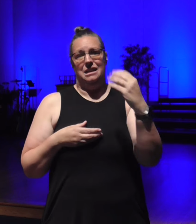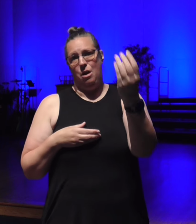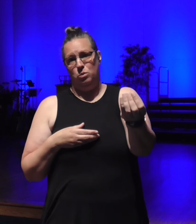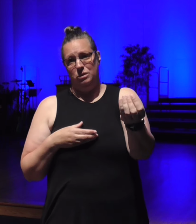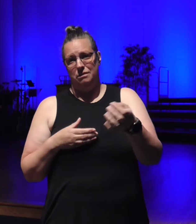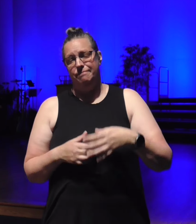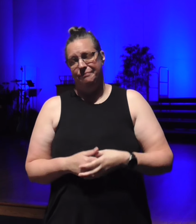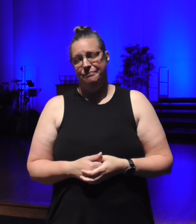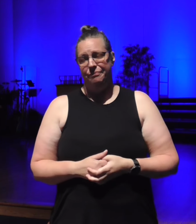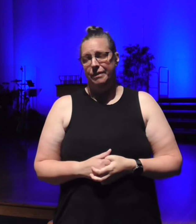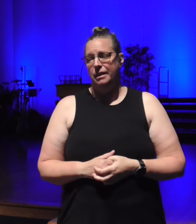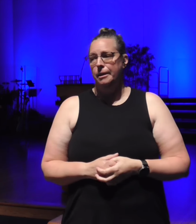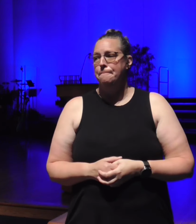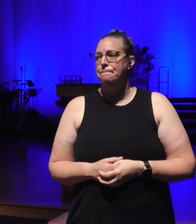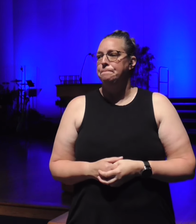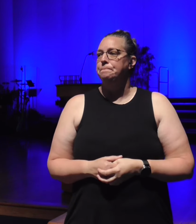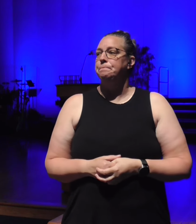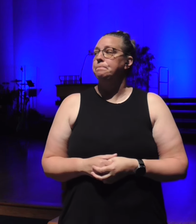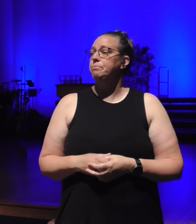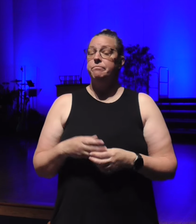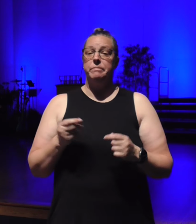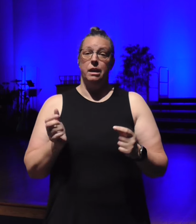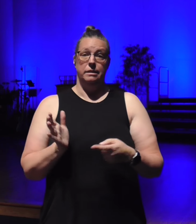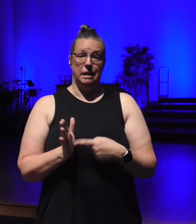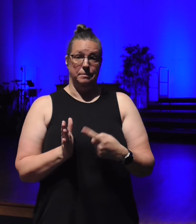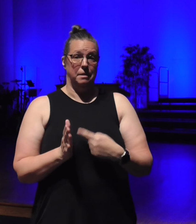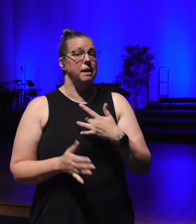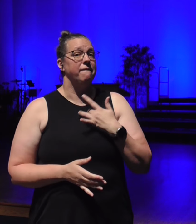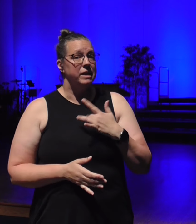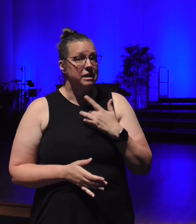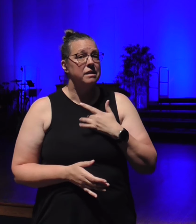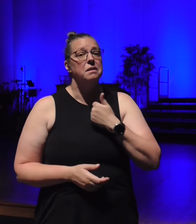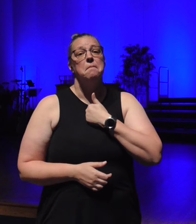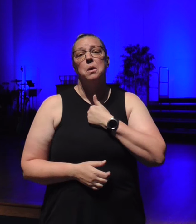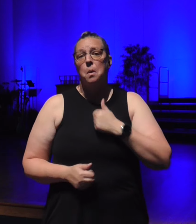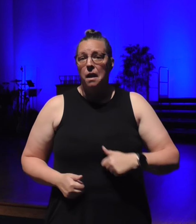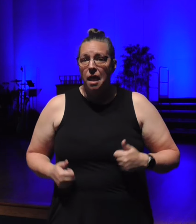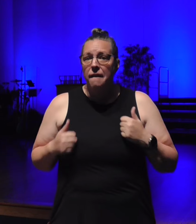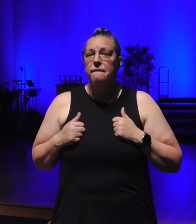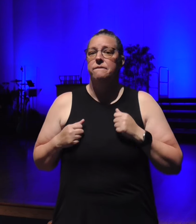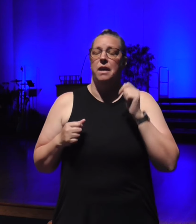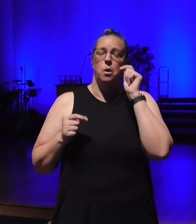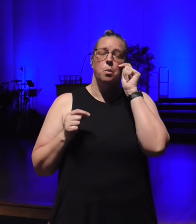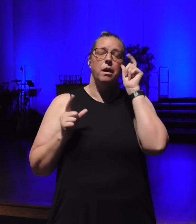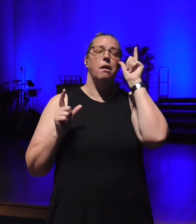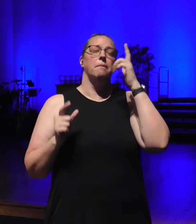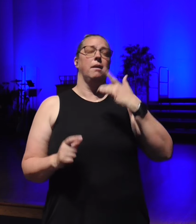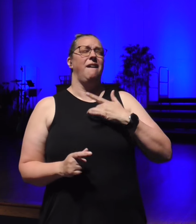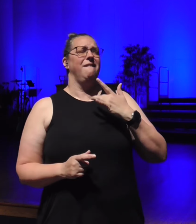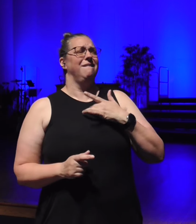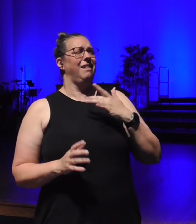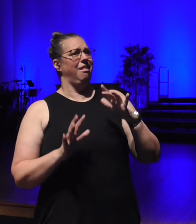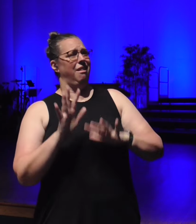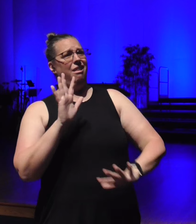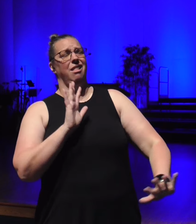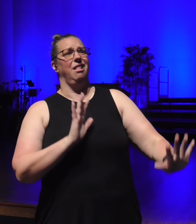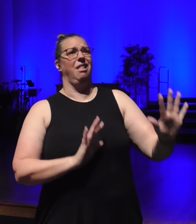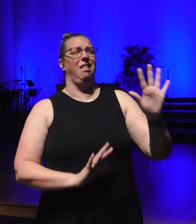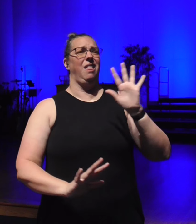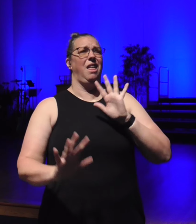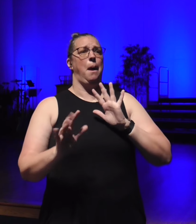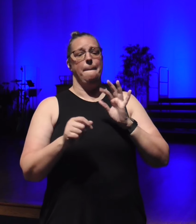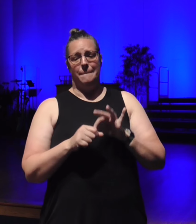outside. You know, sometimes I feel this way in my own life. I wake up and I feel like my soul has been